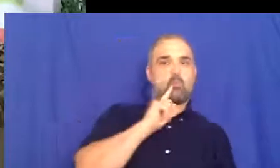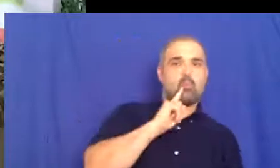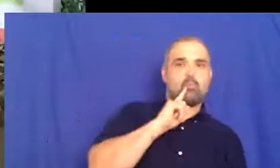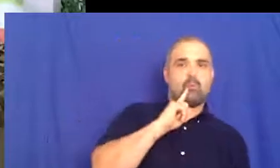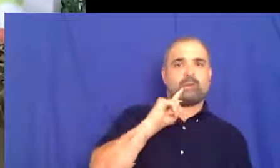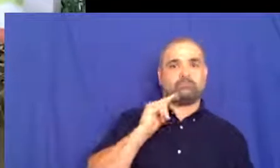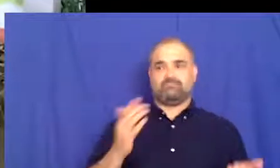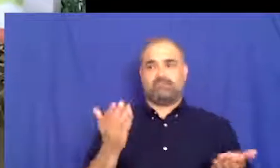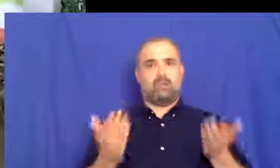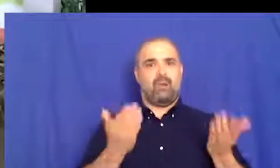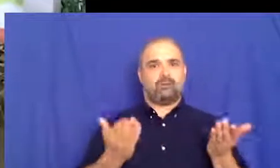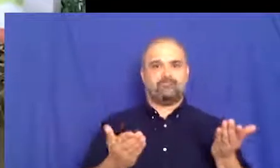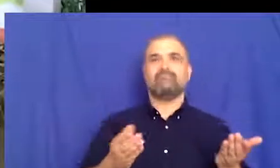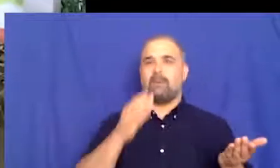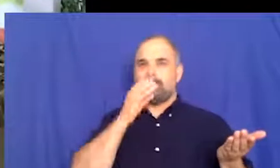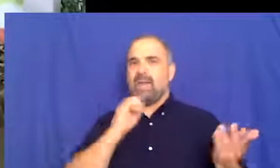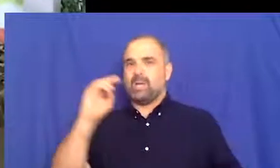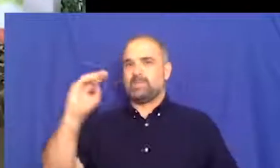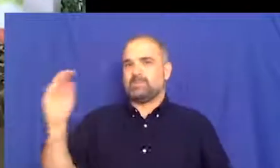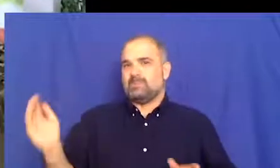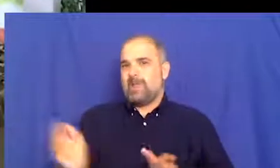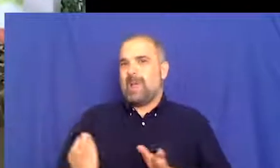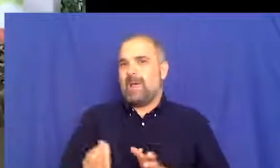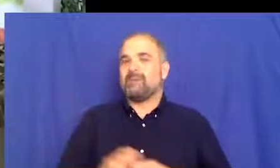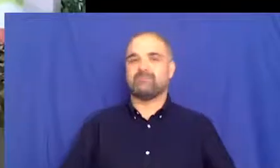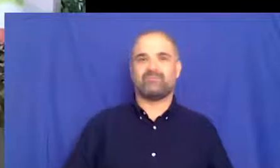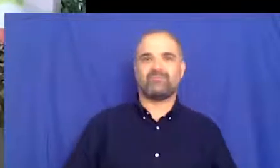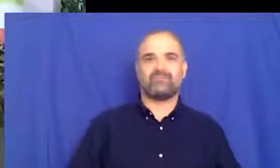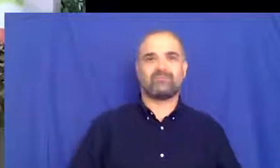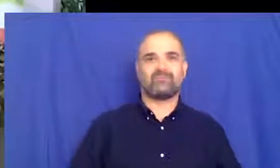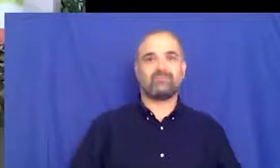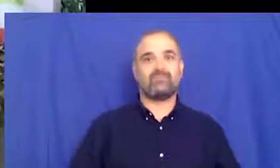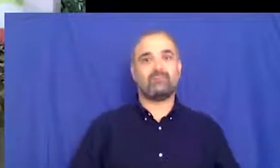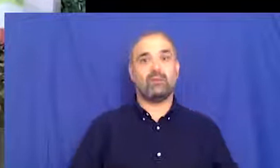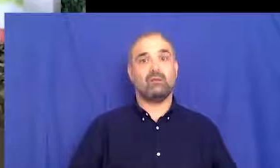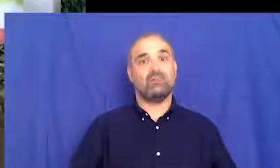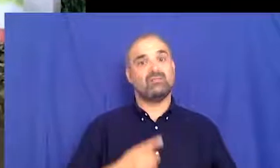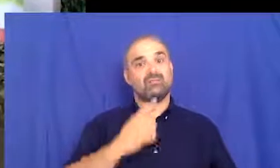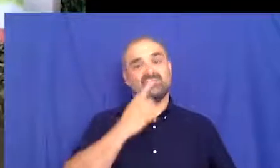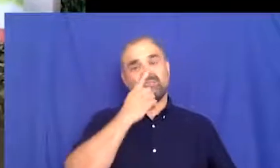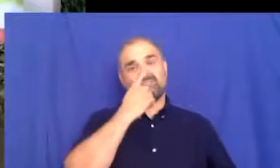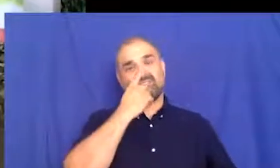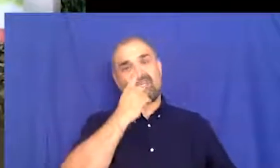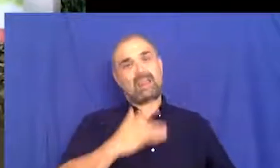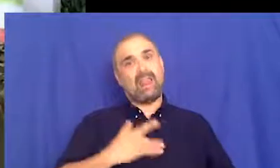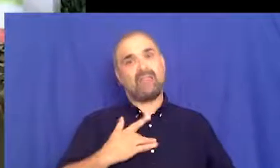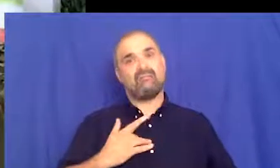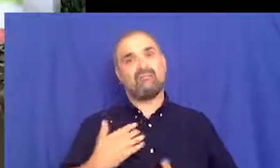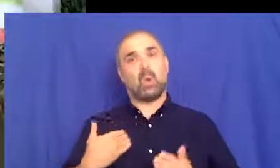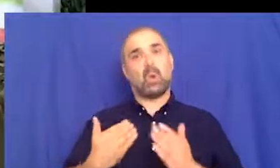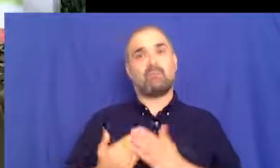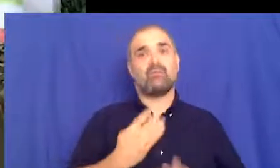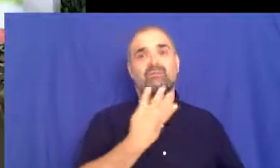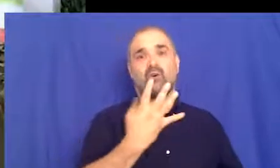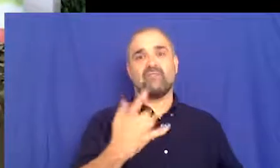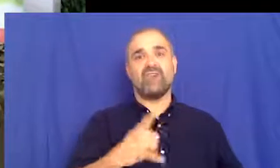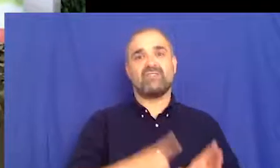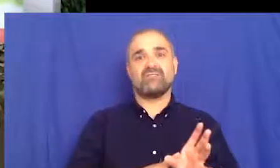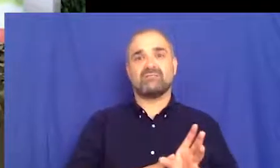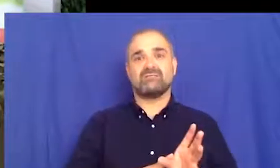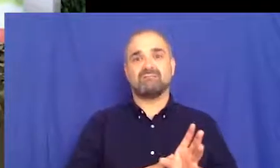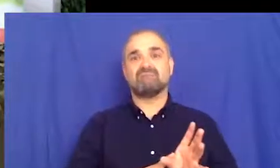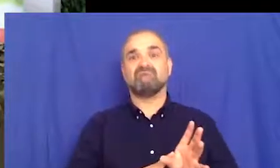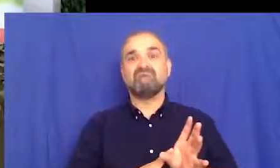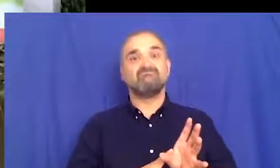are just a little bit smaller than the females. So they can live up to 45 years old,